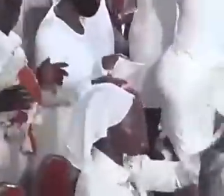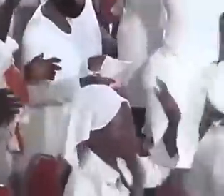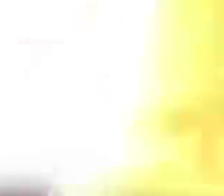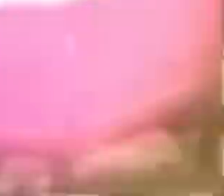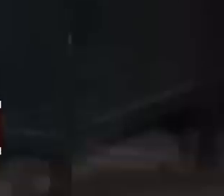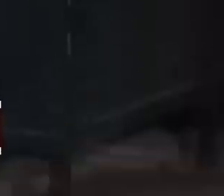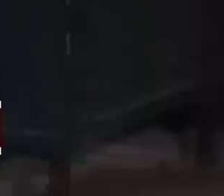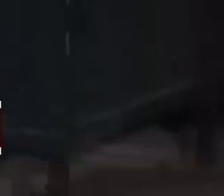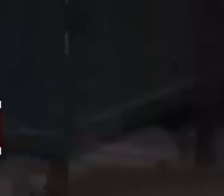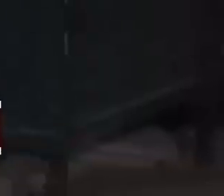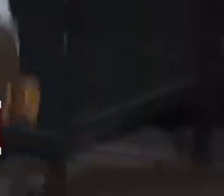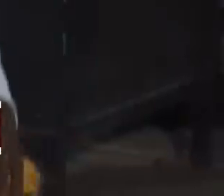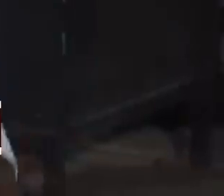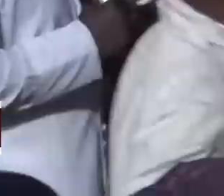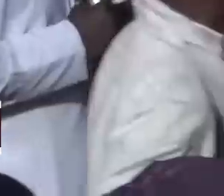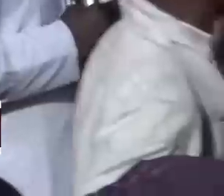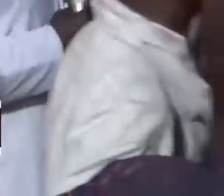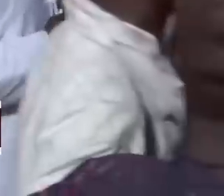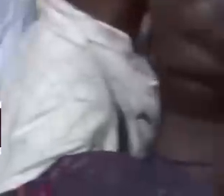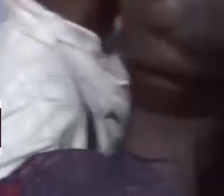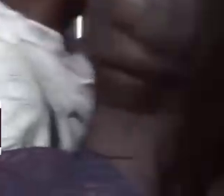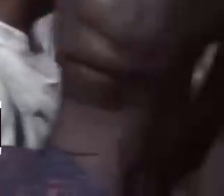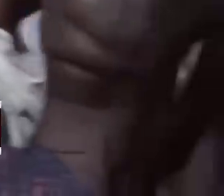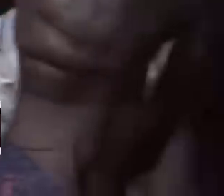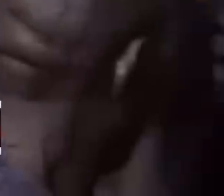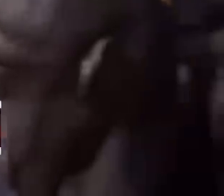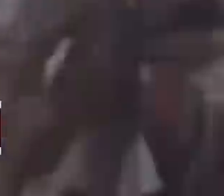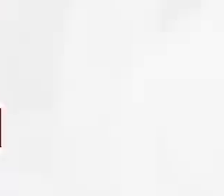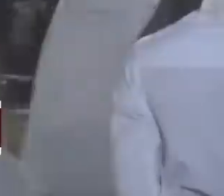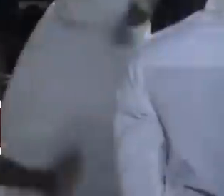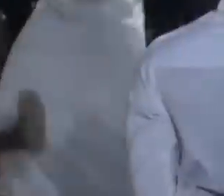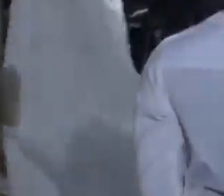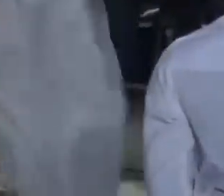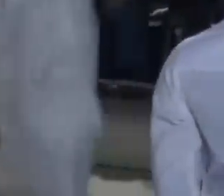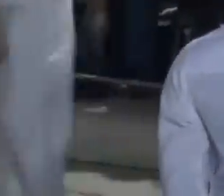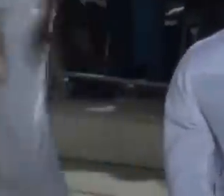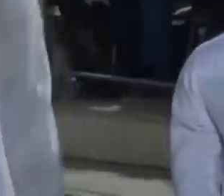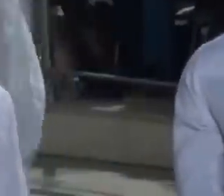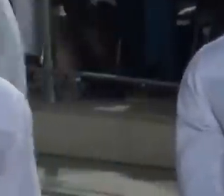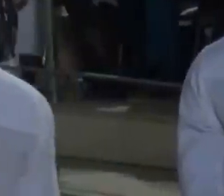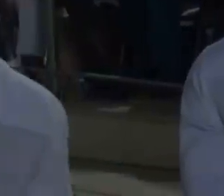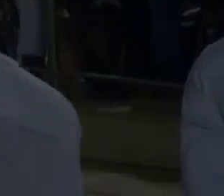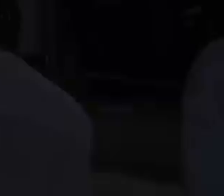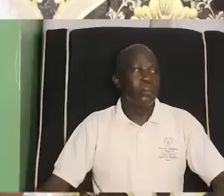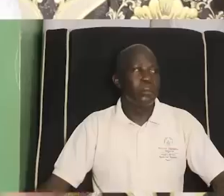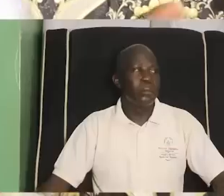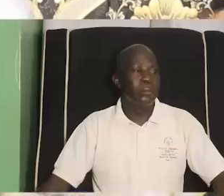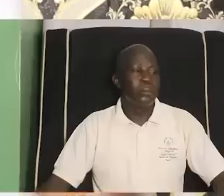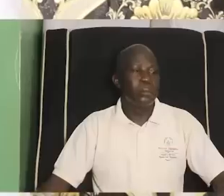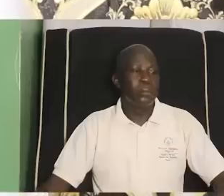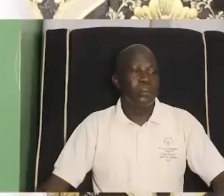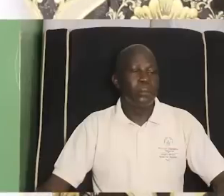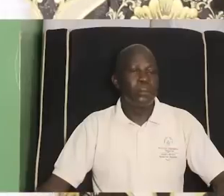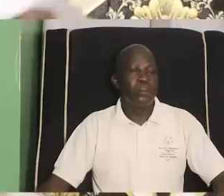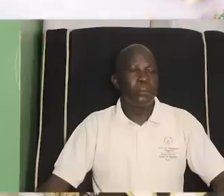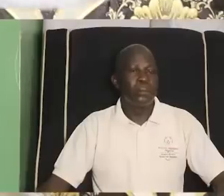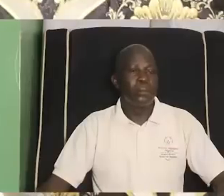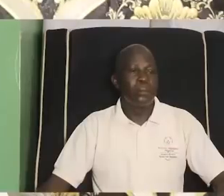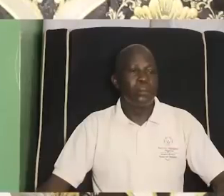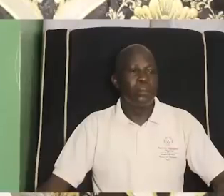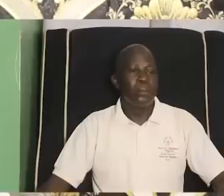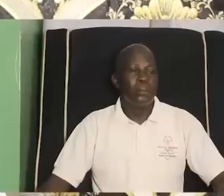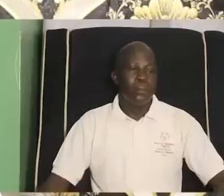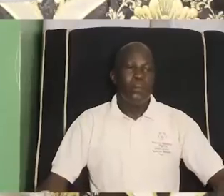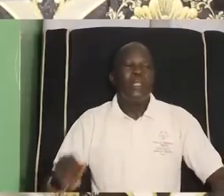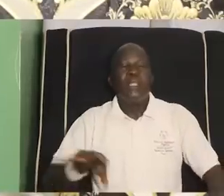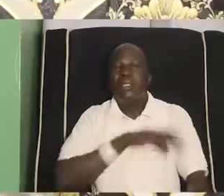be apostle doctor SM Mustafa baba sebi oba loru Hey, or a little